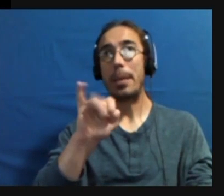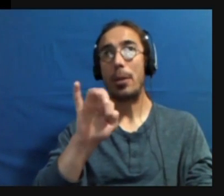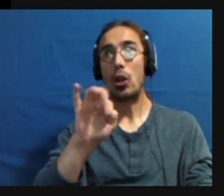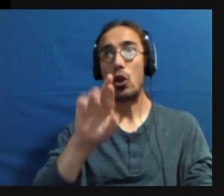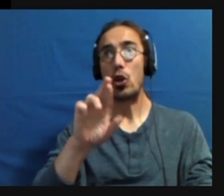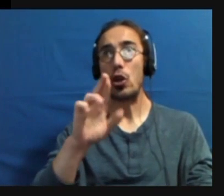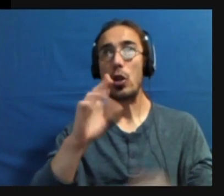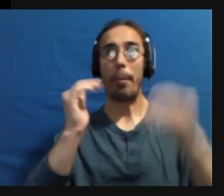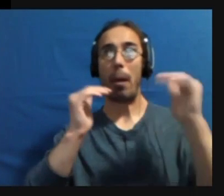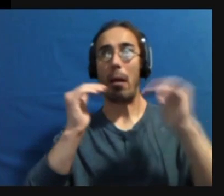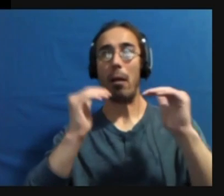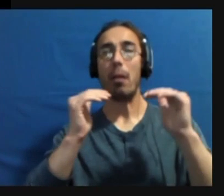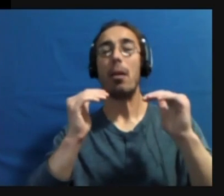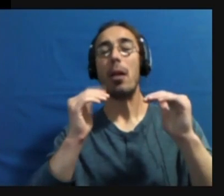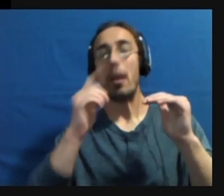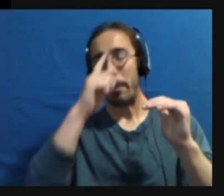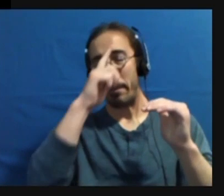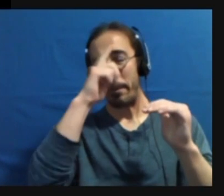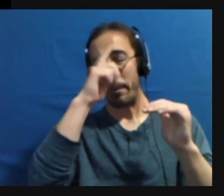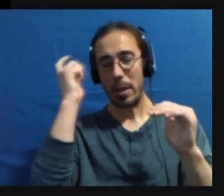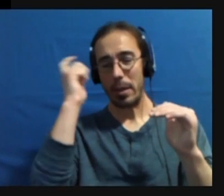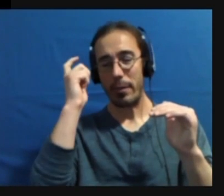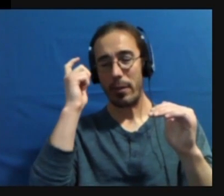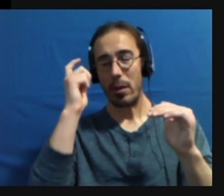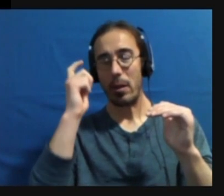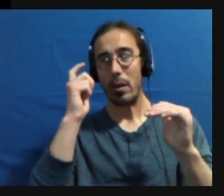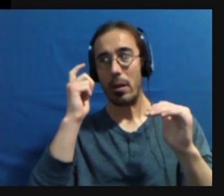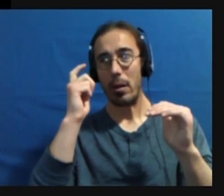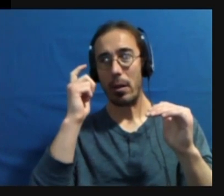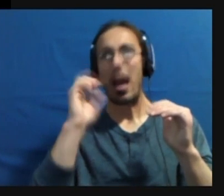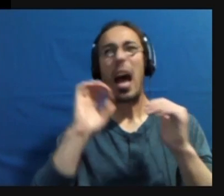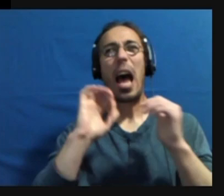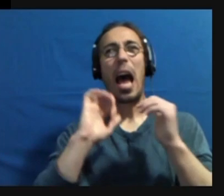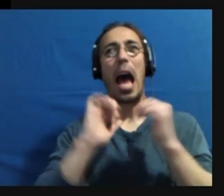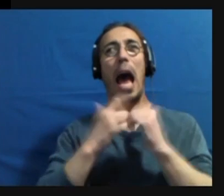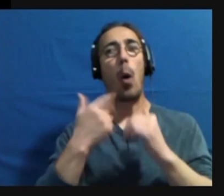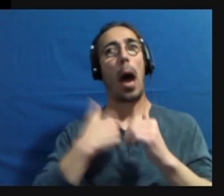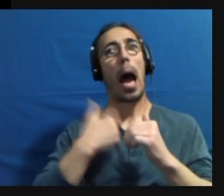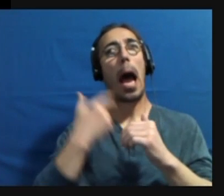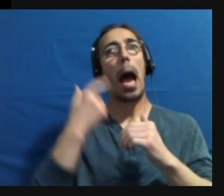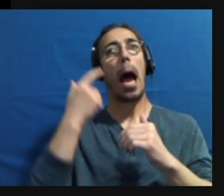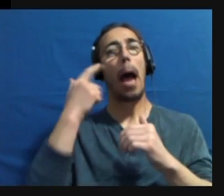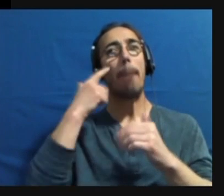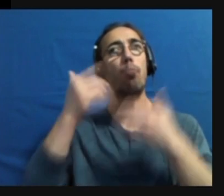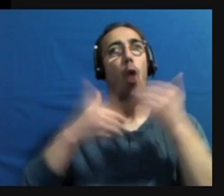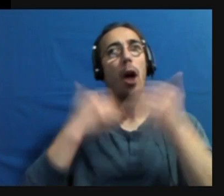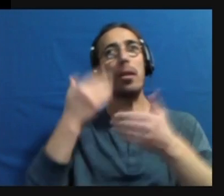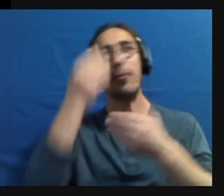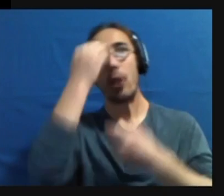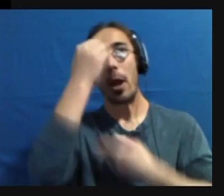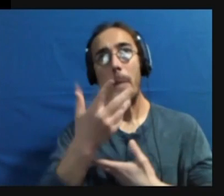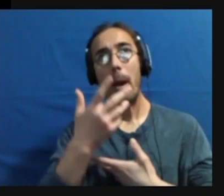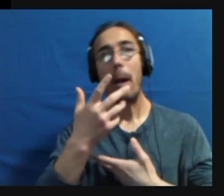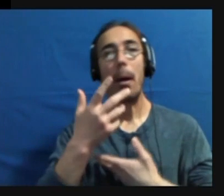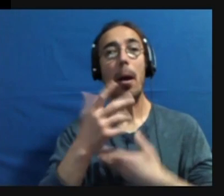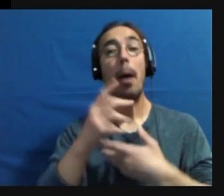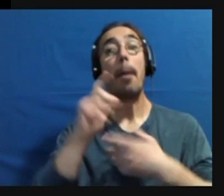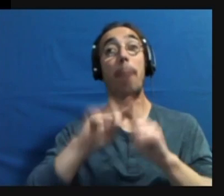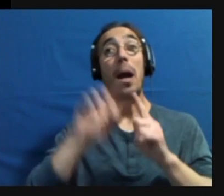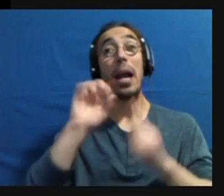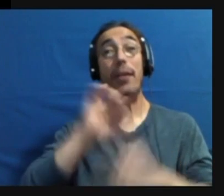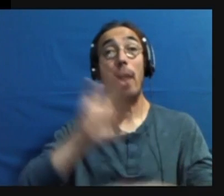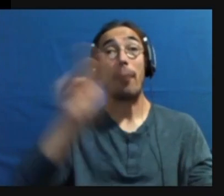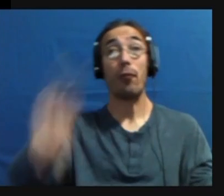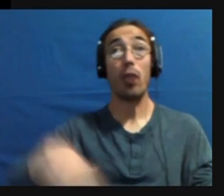because of the way that I process information. However, if I am turned upside down or spun really rapidly,